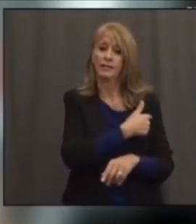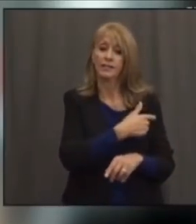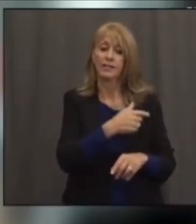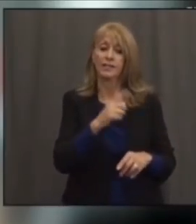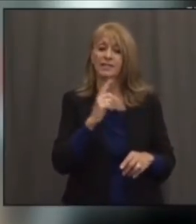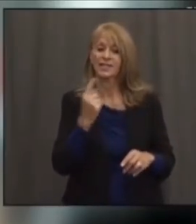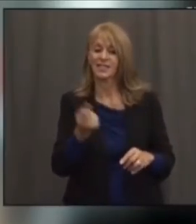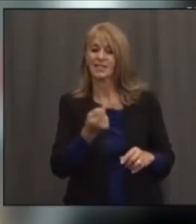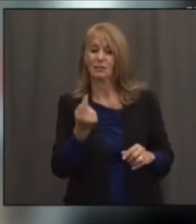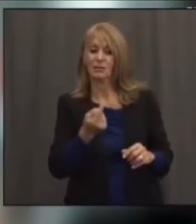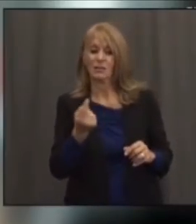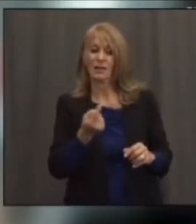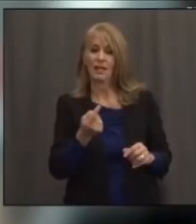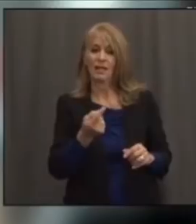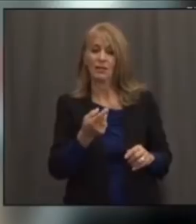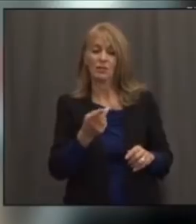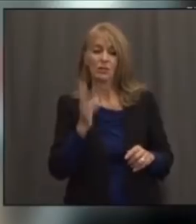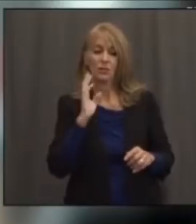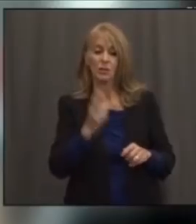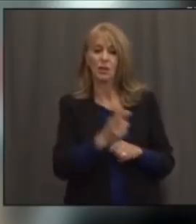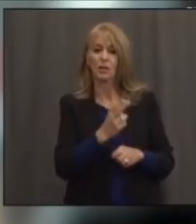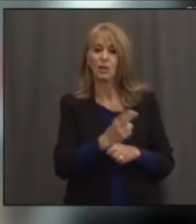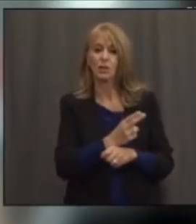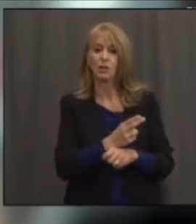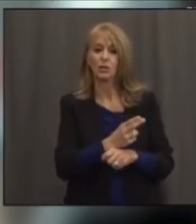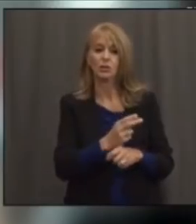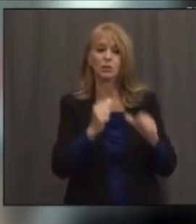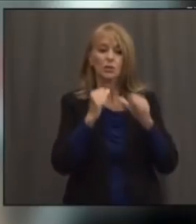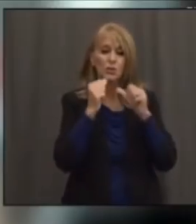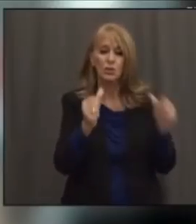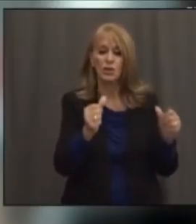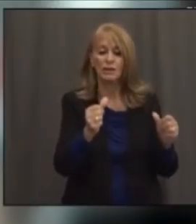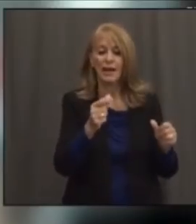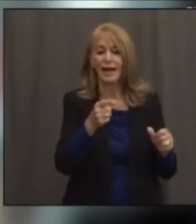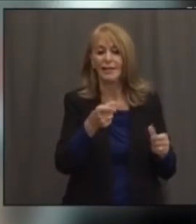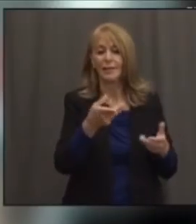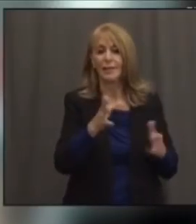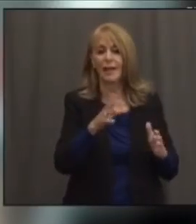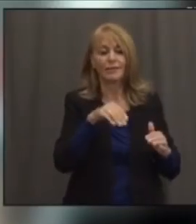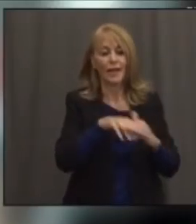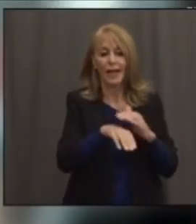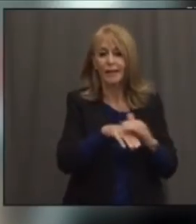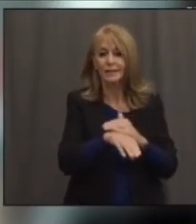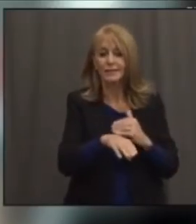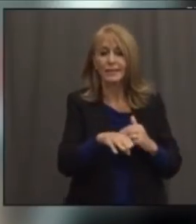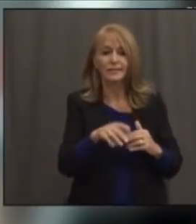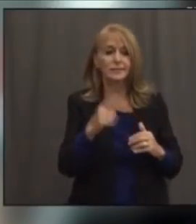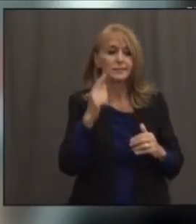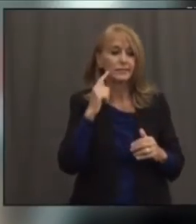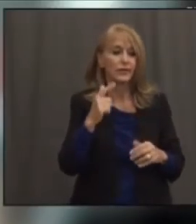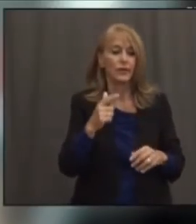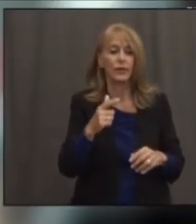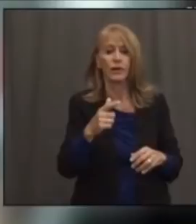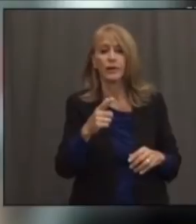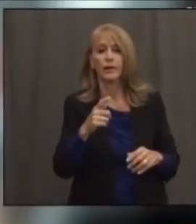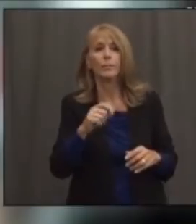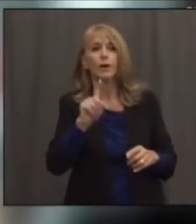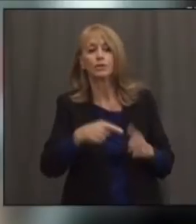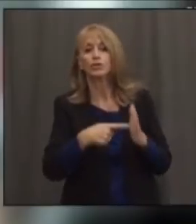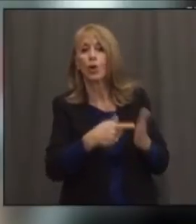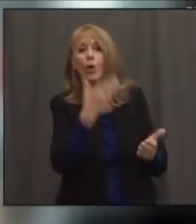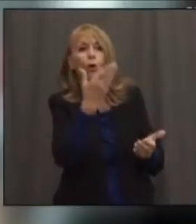tool that's going to be used to potentially deny them access to certain things, the idea of vaccine passports. And so they have,